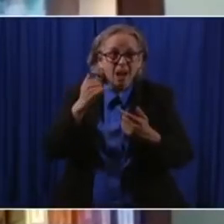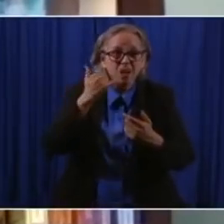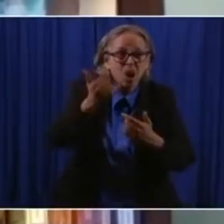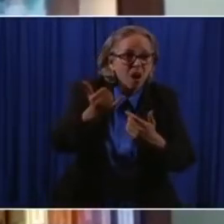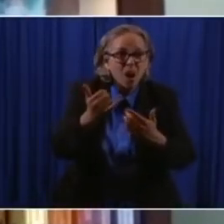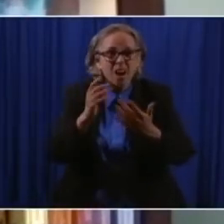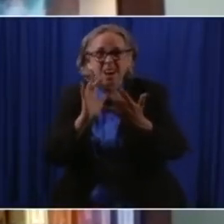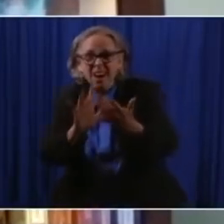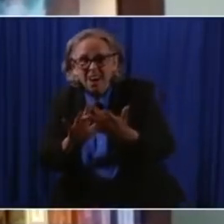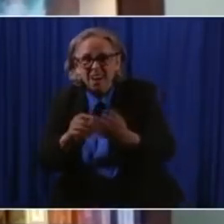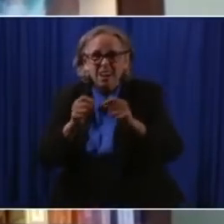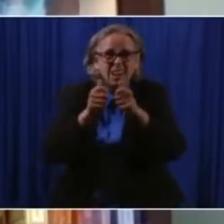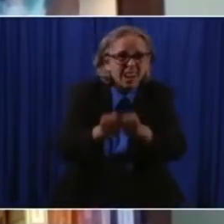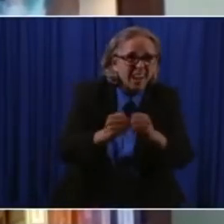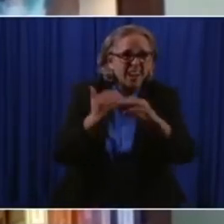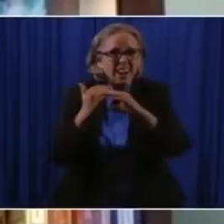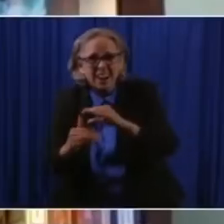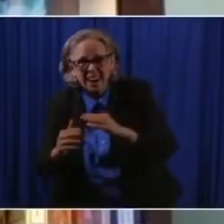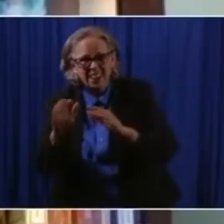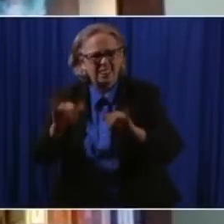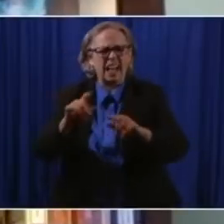some support help in there for that?